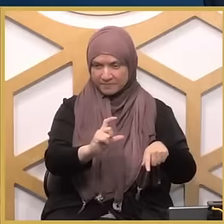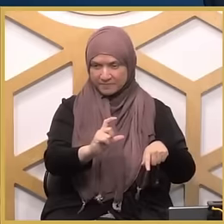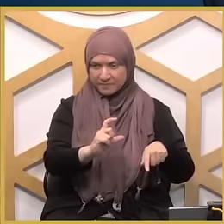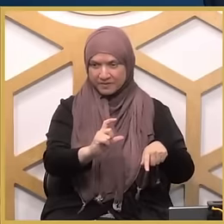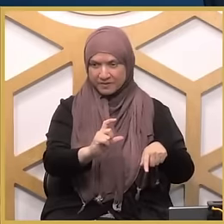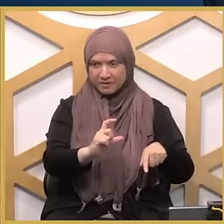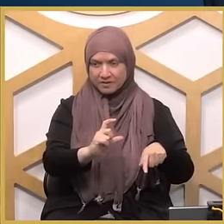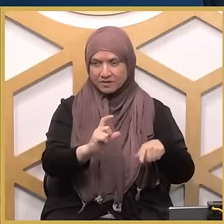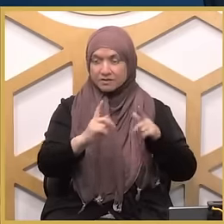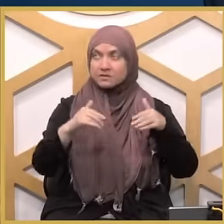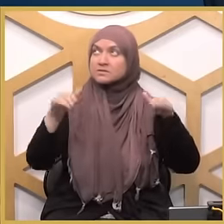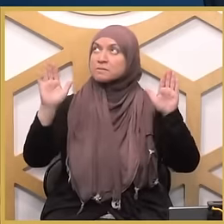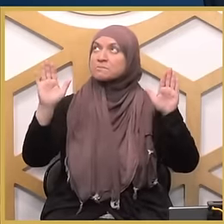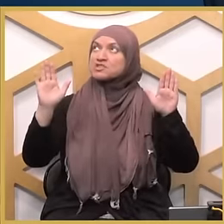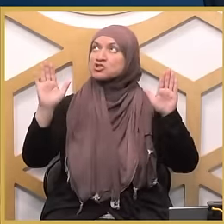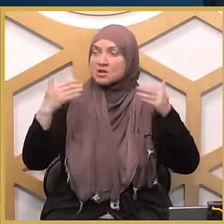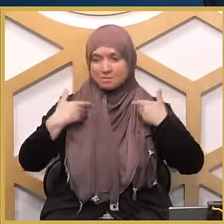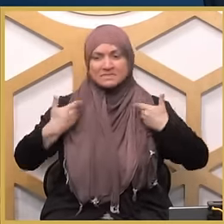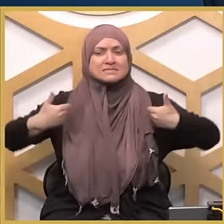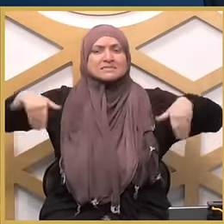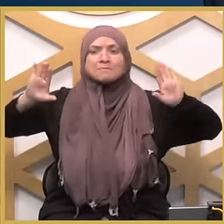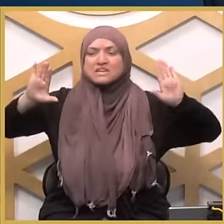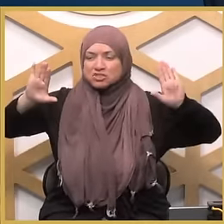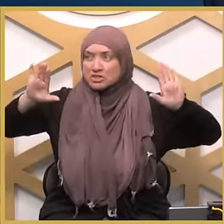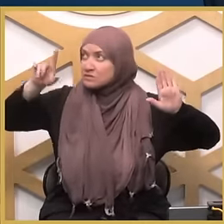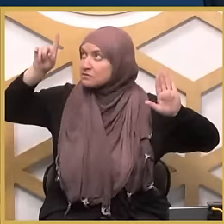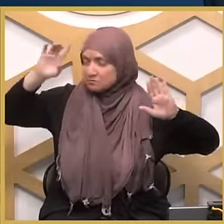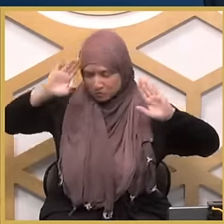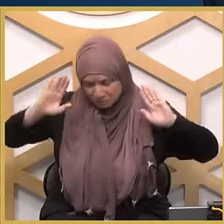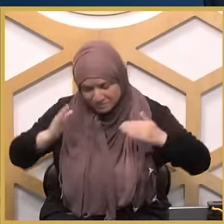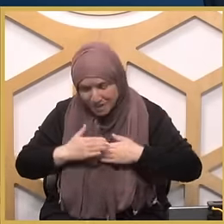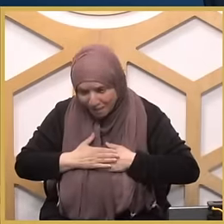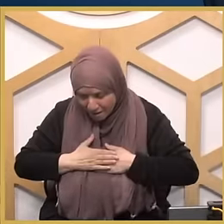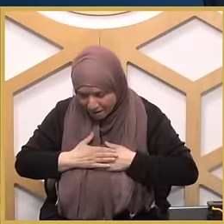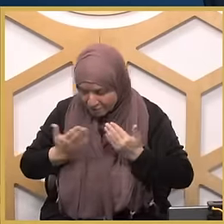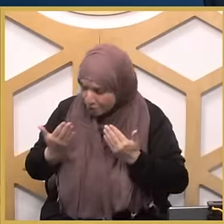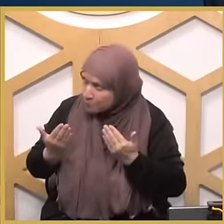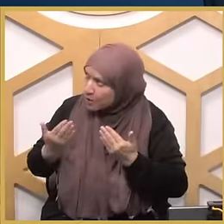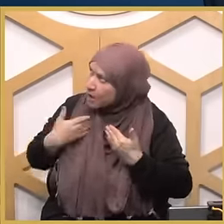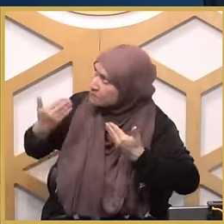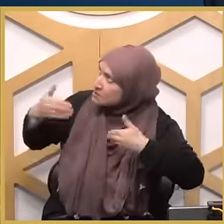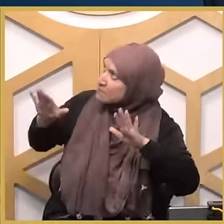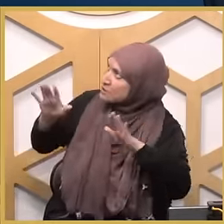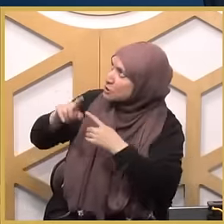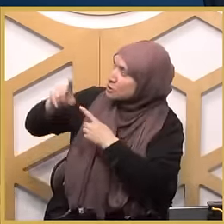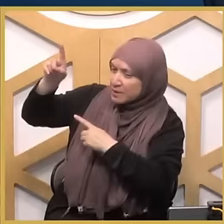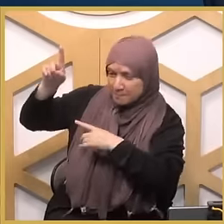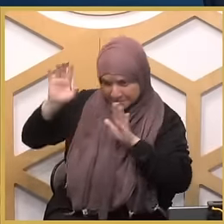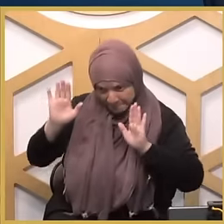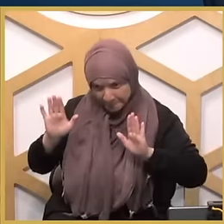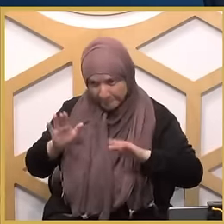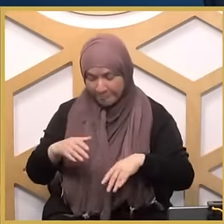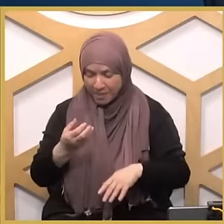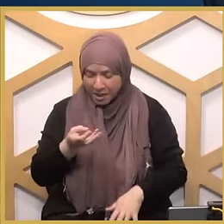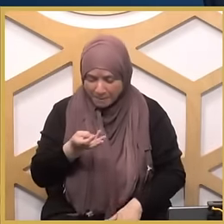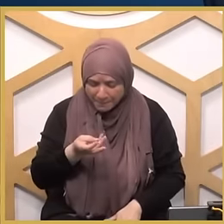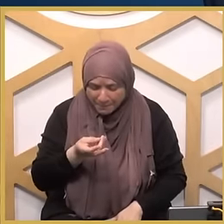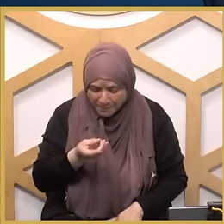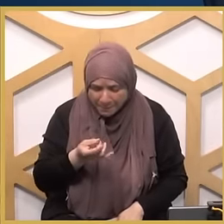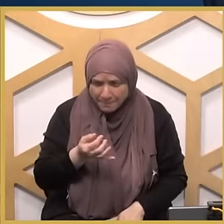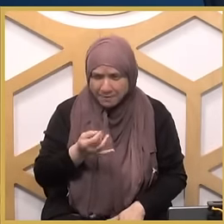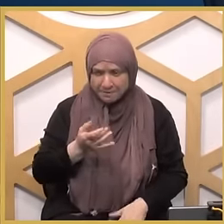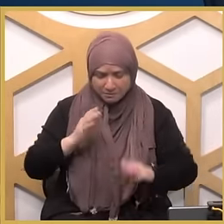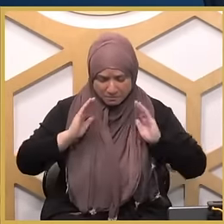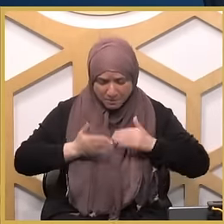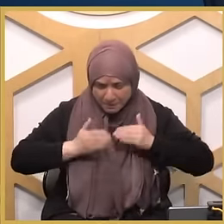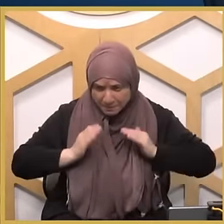basically what you need to practice, the salah, the siyam, the dua, the dhikr, and so on. Many people do that. But how many people do this with